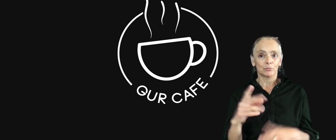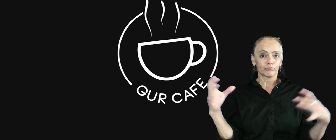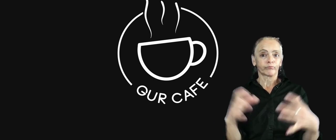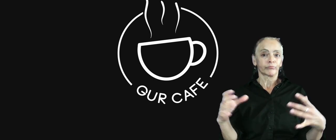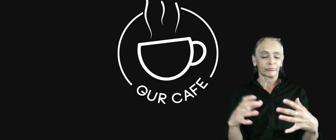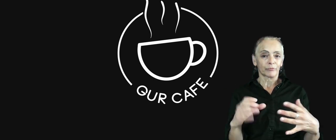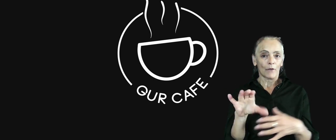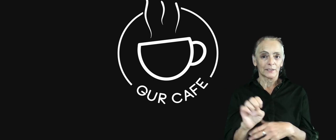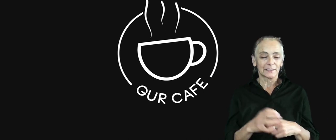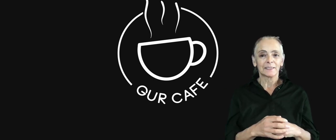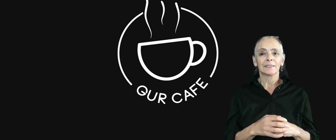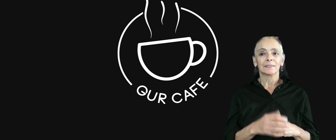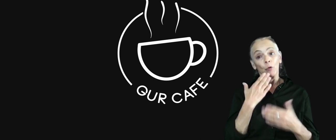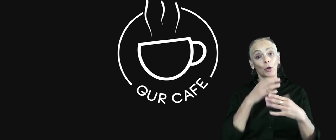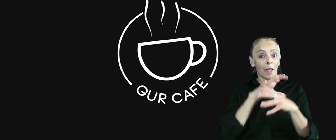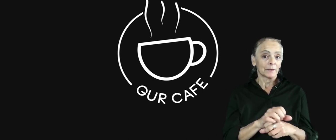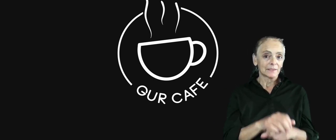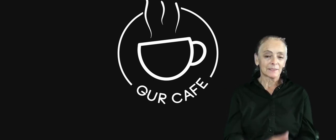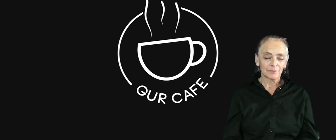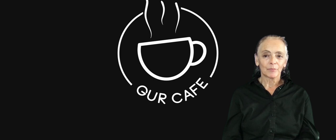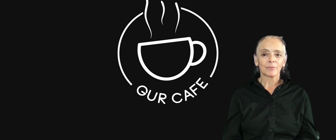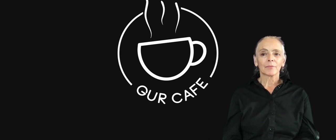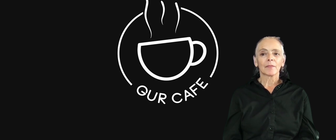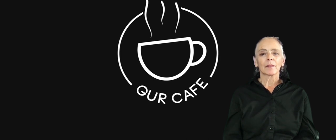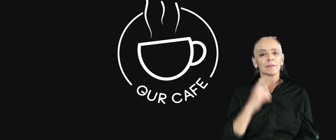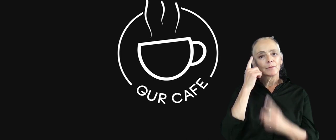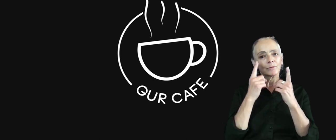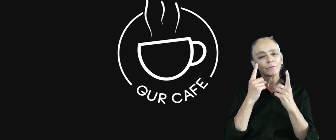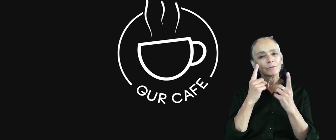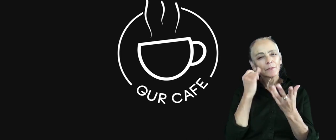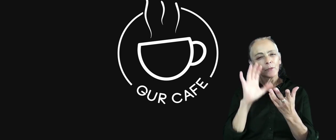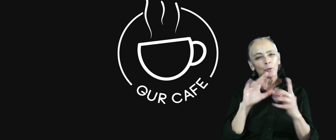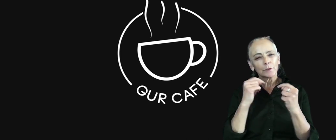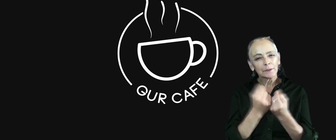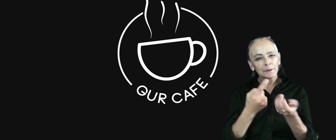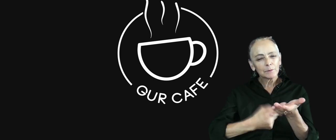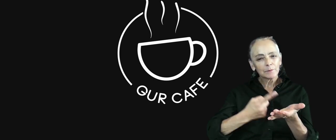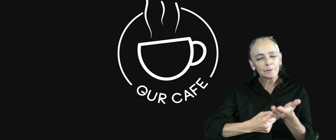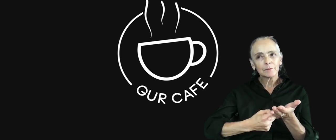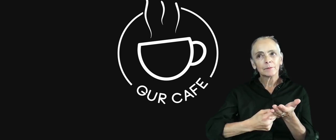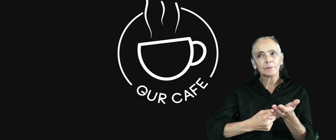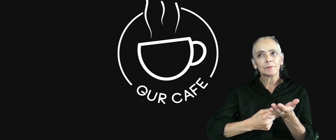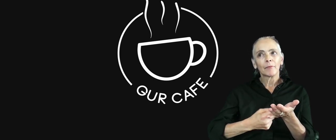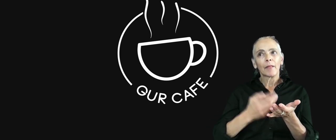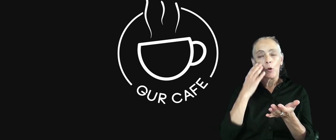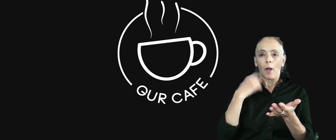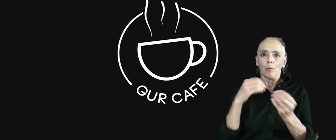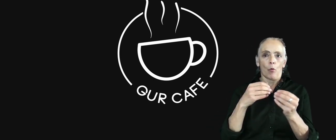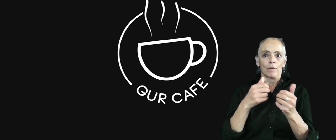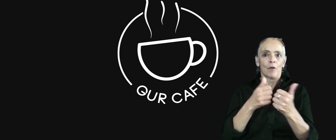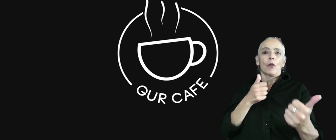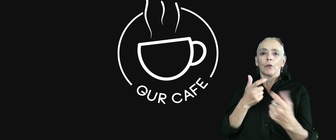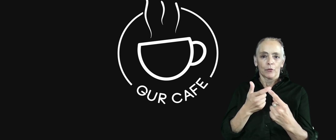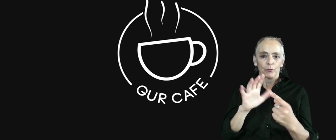habits. I'm wondering if this is something that your team talked to you about, because of course I'm even further from the operations that you